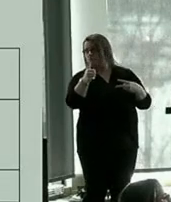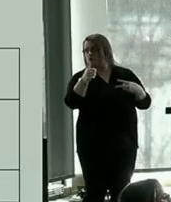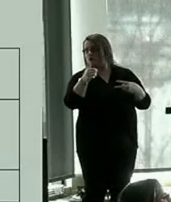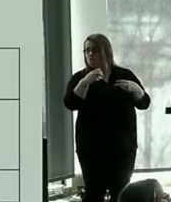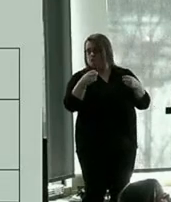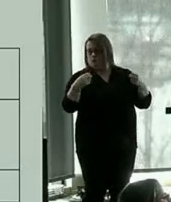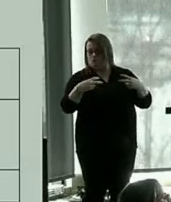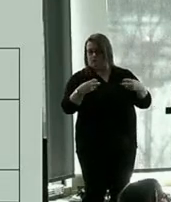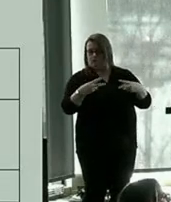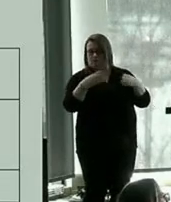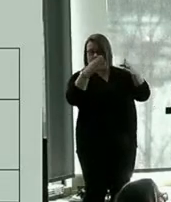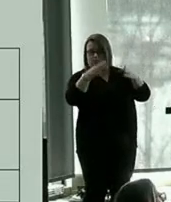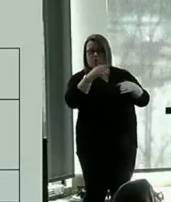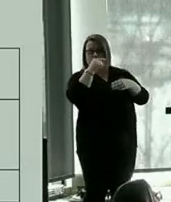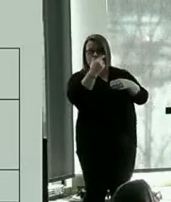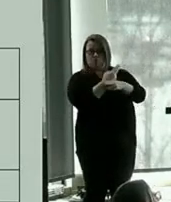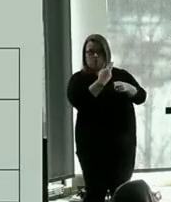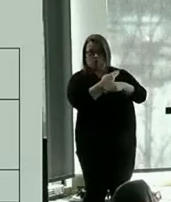Oh.